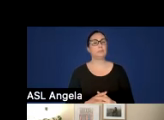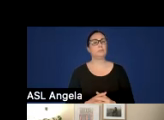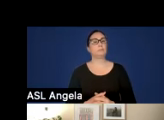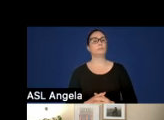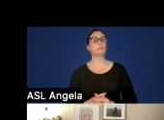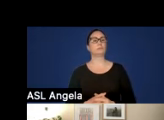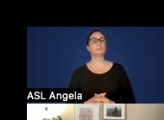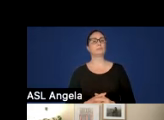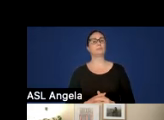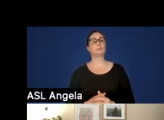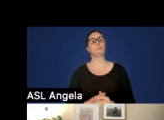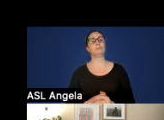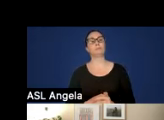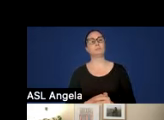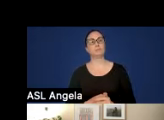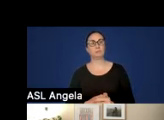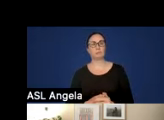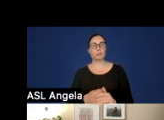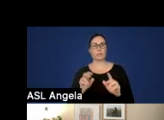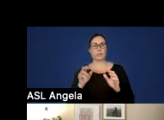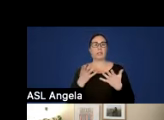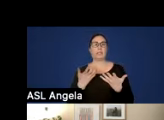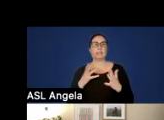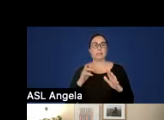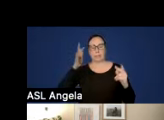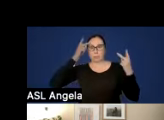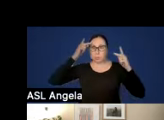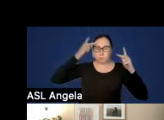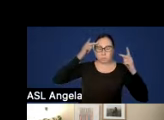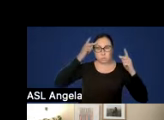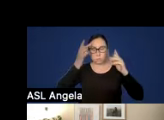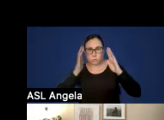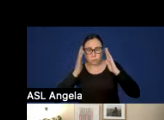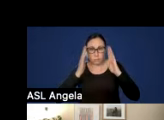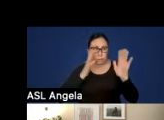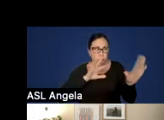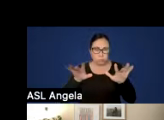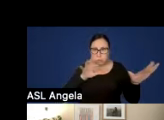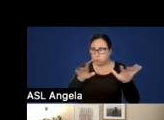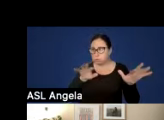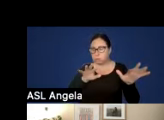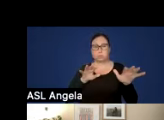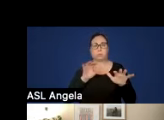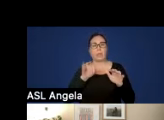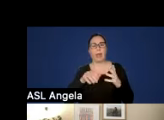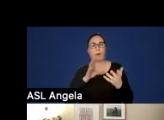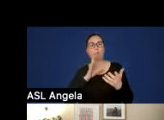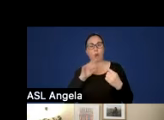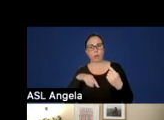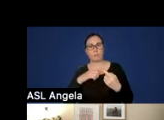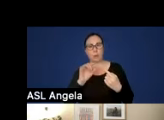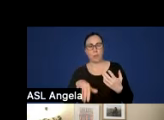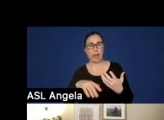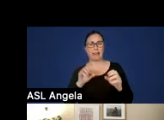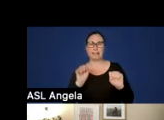That hypervigilance we talked about, difficulty with interpersonal relationships, sometimes can be startling to parents or